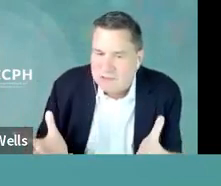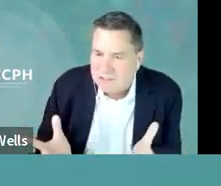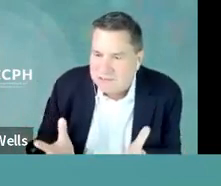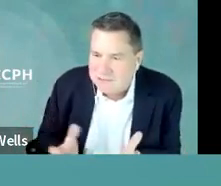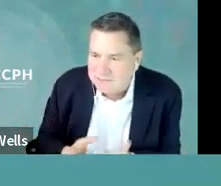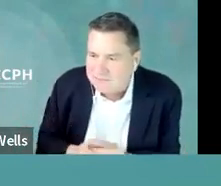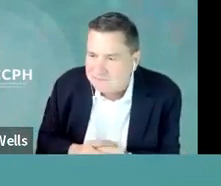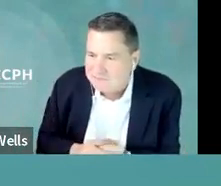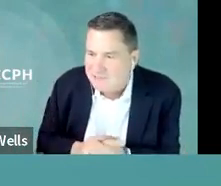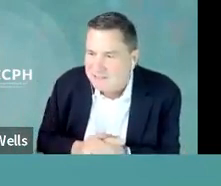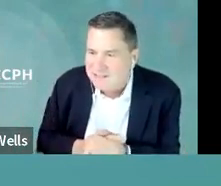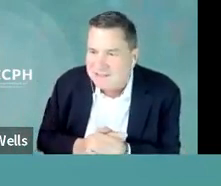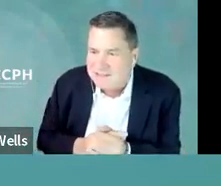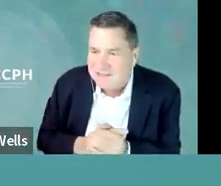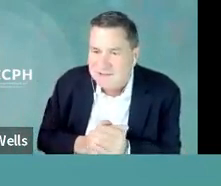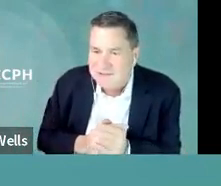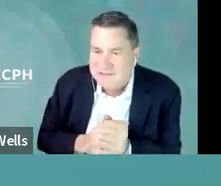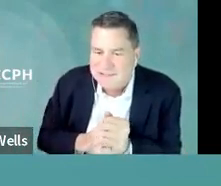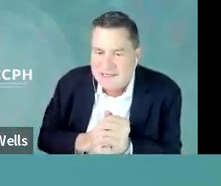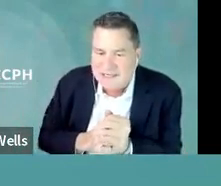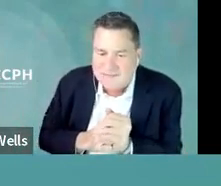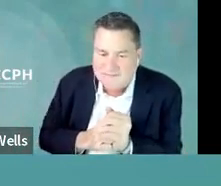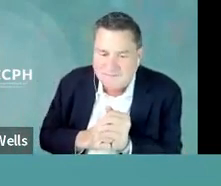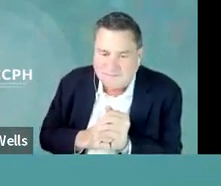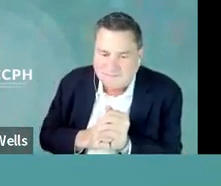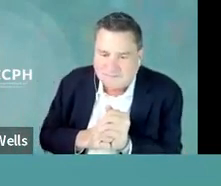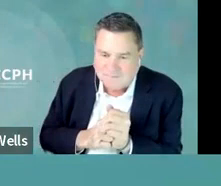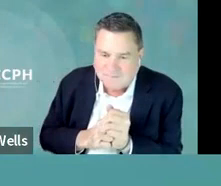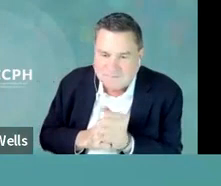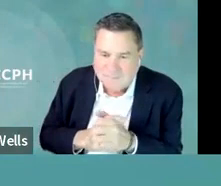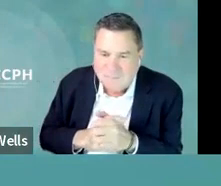Just a quick one-liner, getting to know you in the chat.